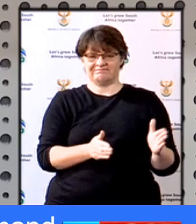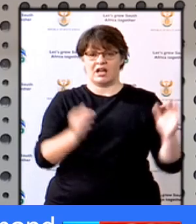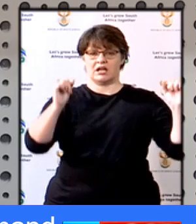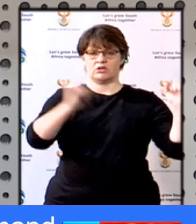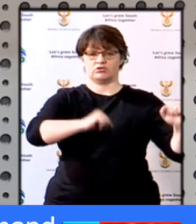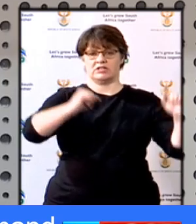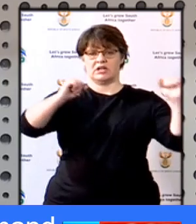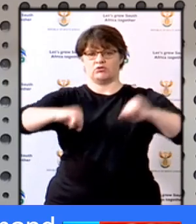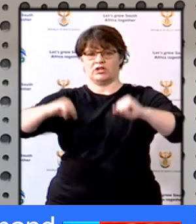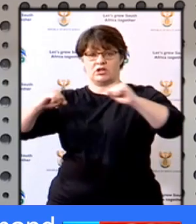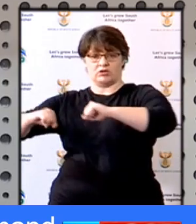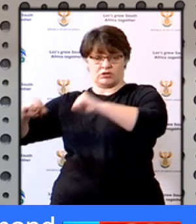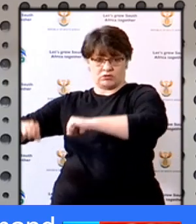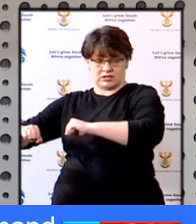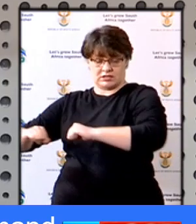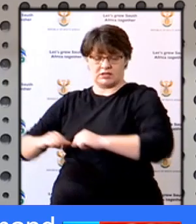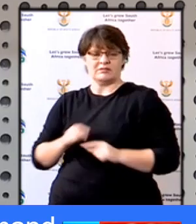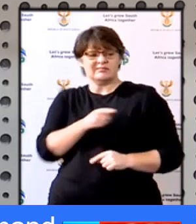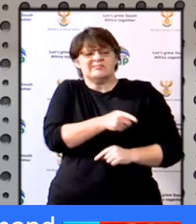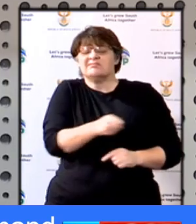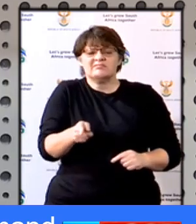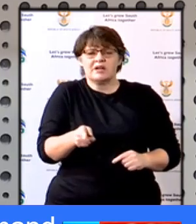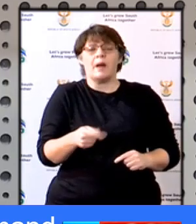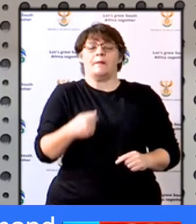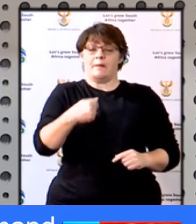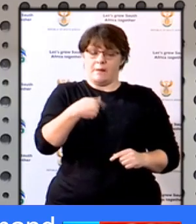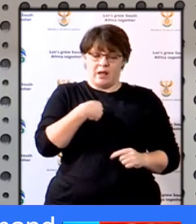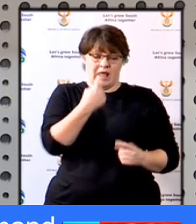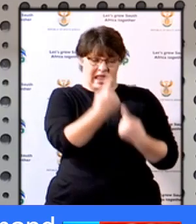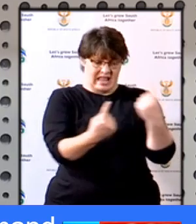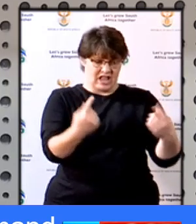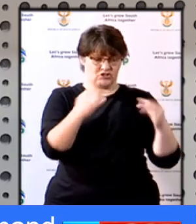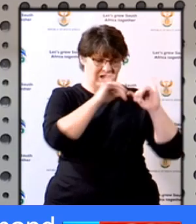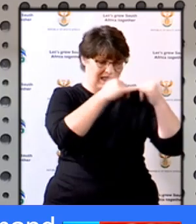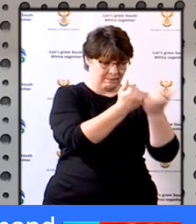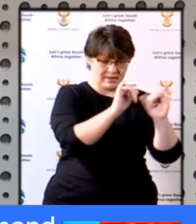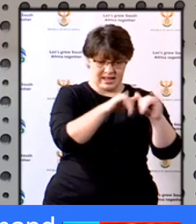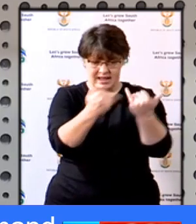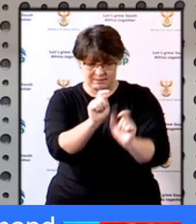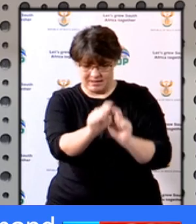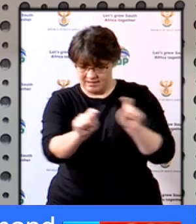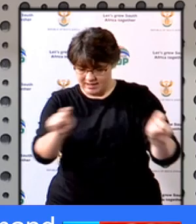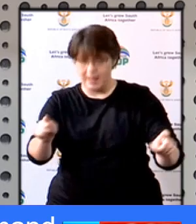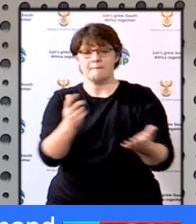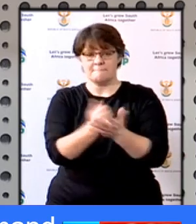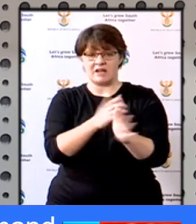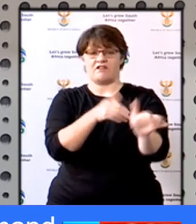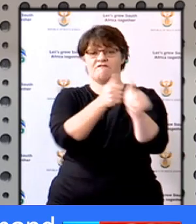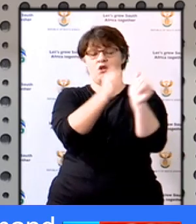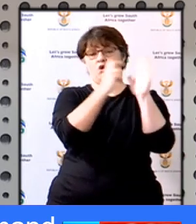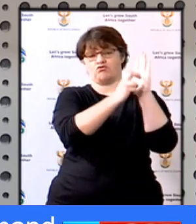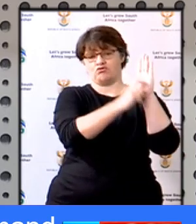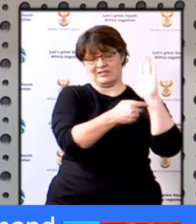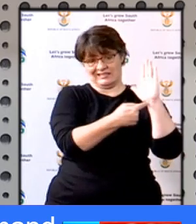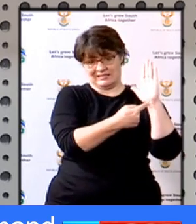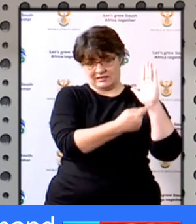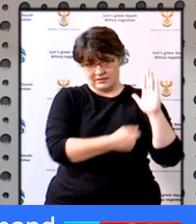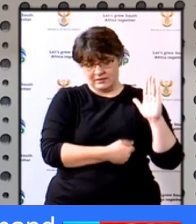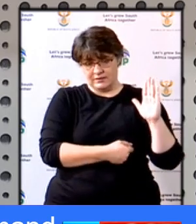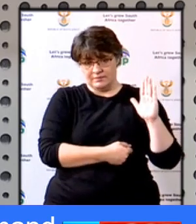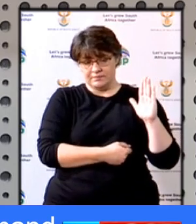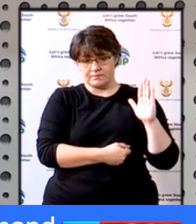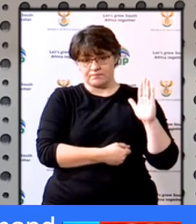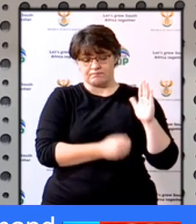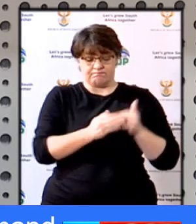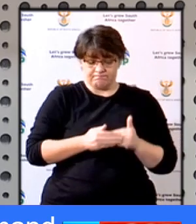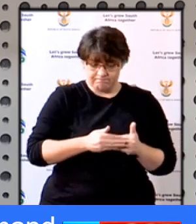agreements that would set out what is expected of every company in that sector. We'll be releasing details of that